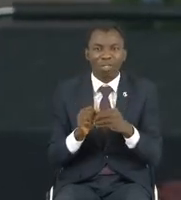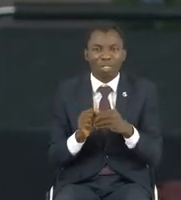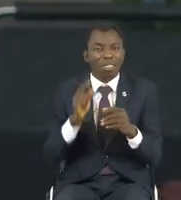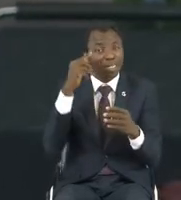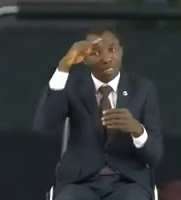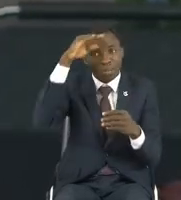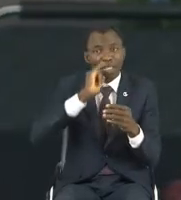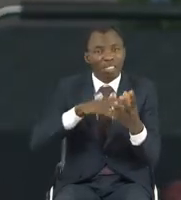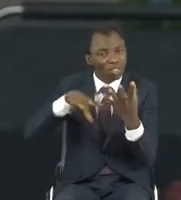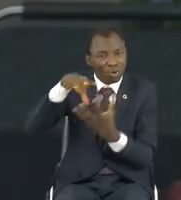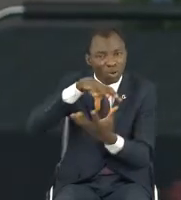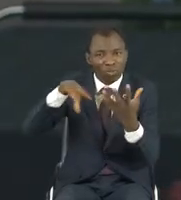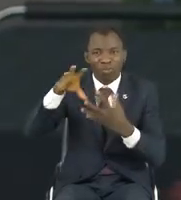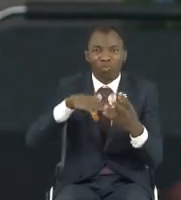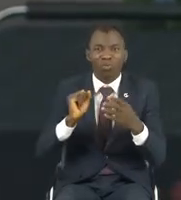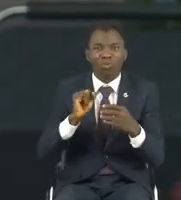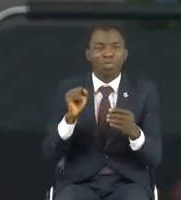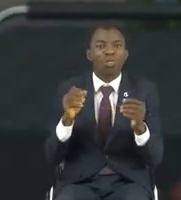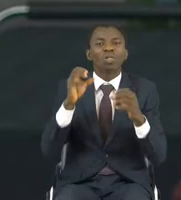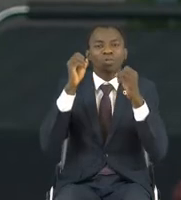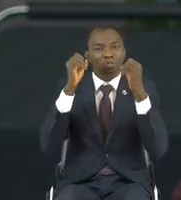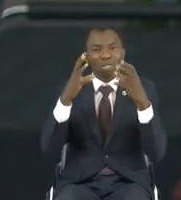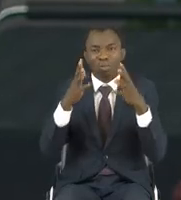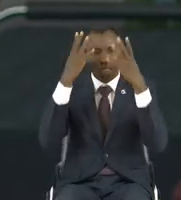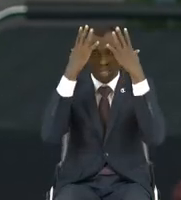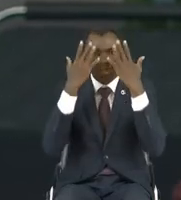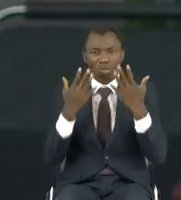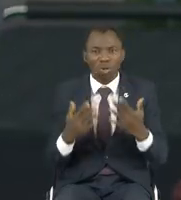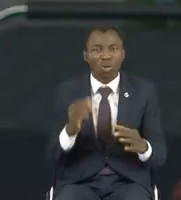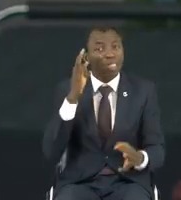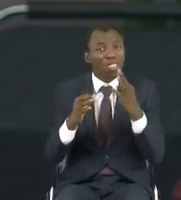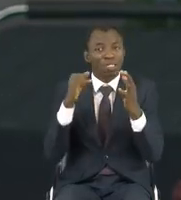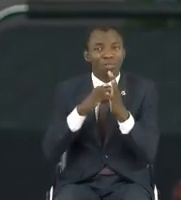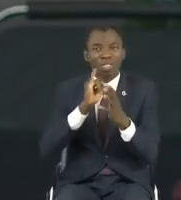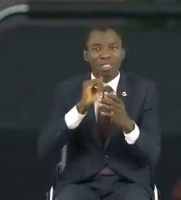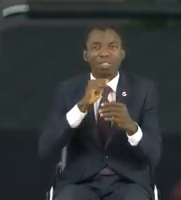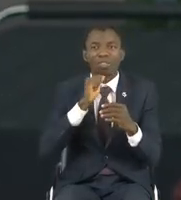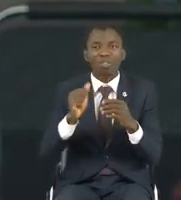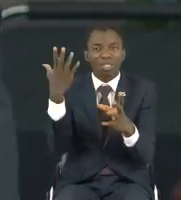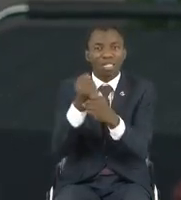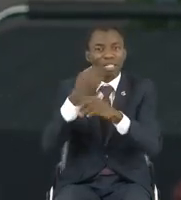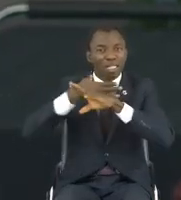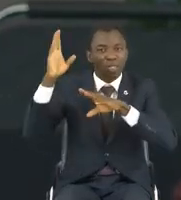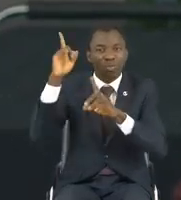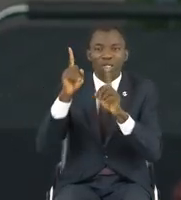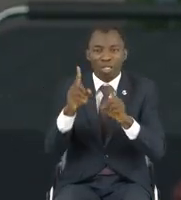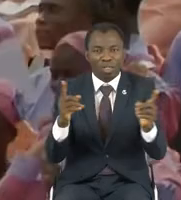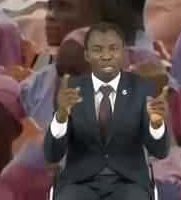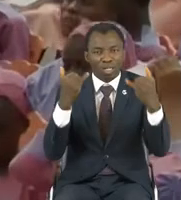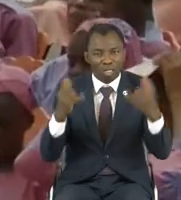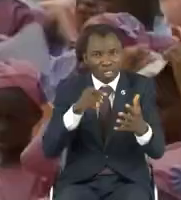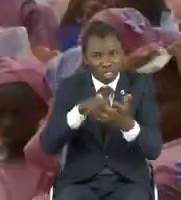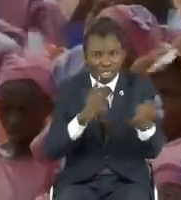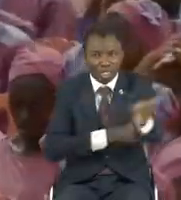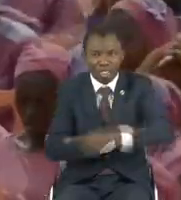woman is confused. A lot of sorrows. If it has not been taken away today, all your sorrows are taken away.